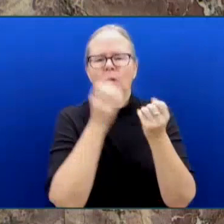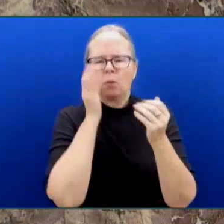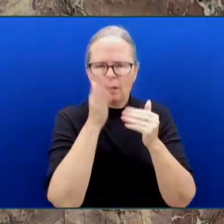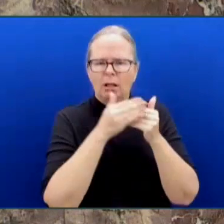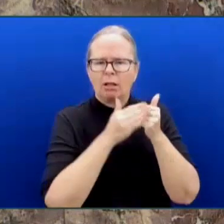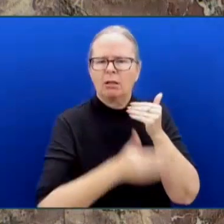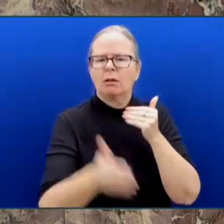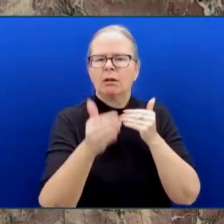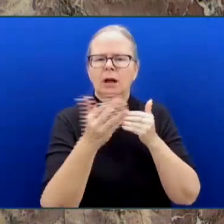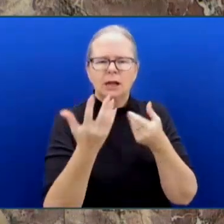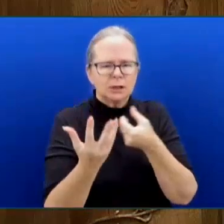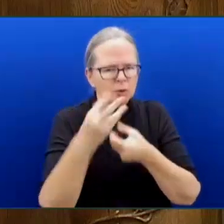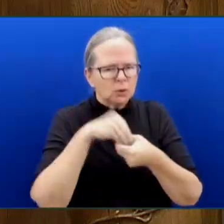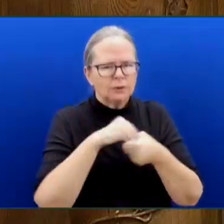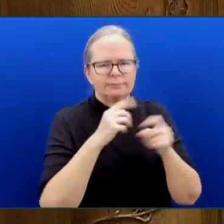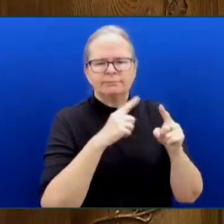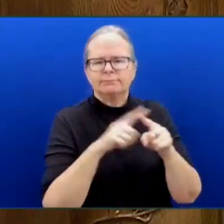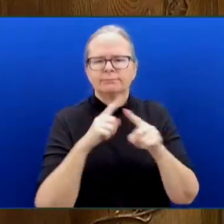approach.